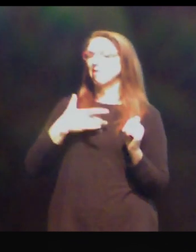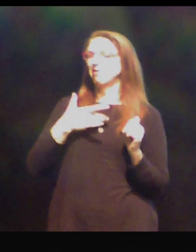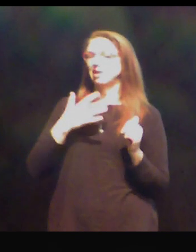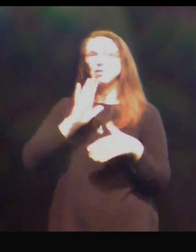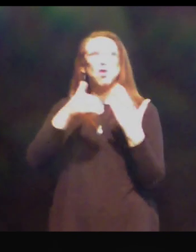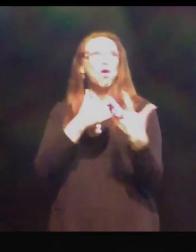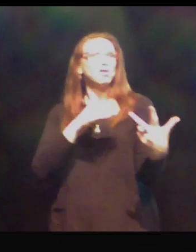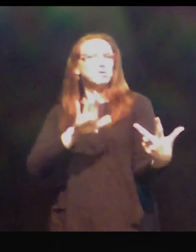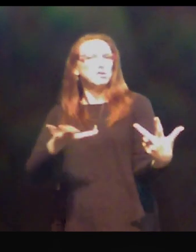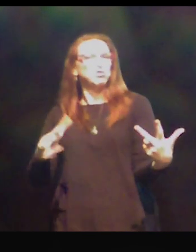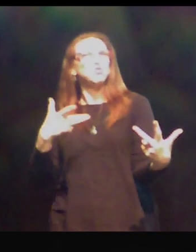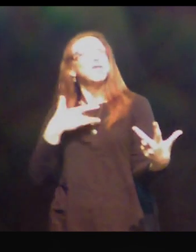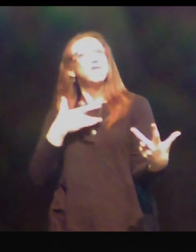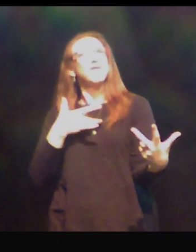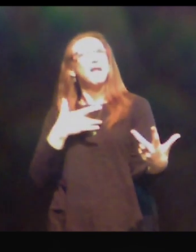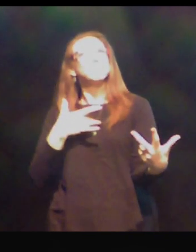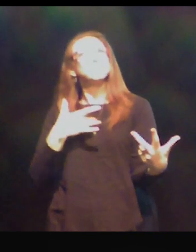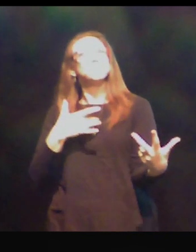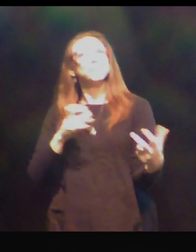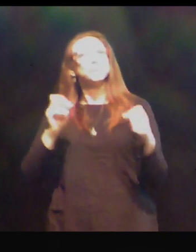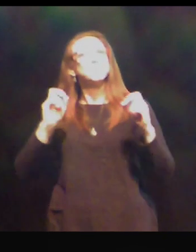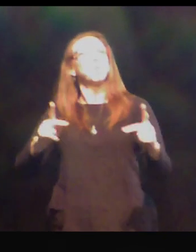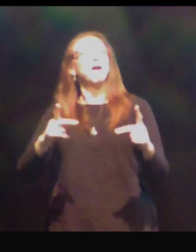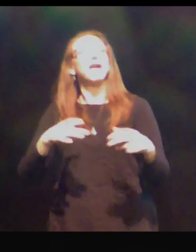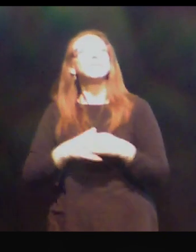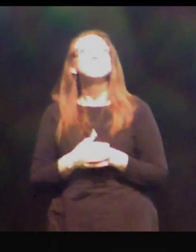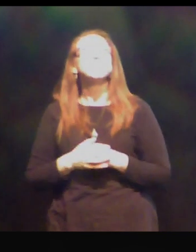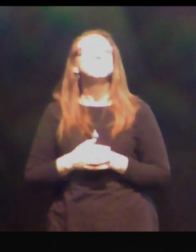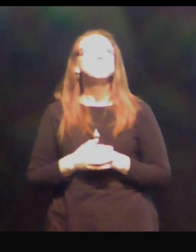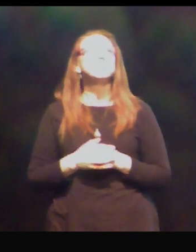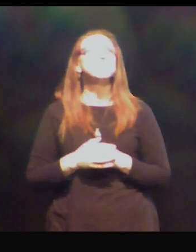overall, all three kind of embraced it in a certain way.